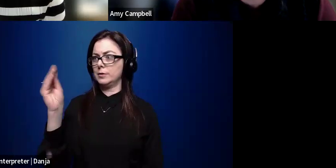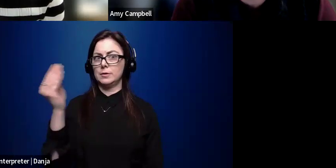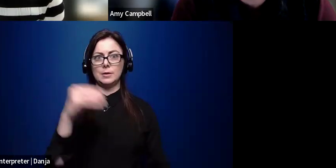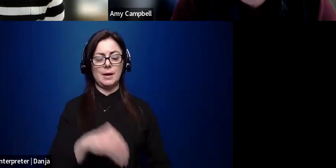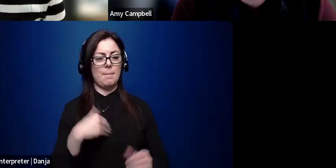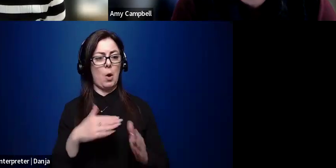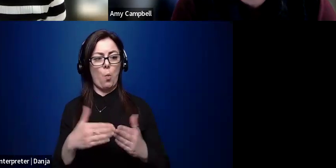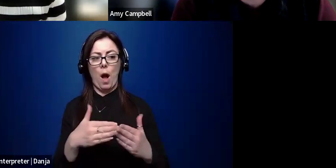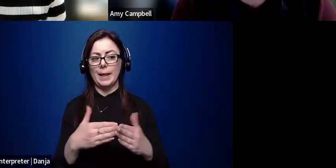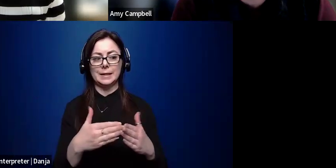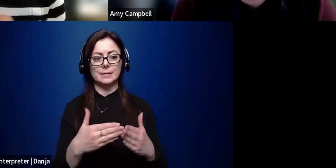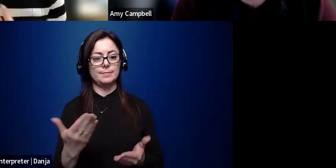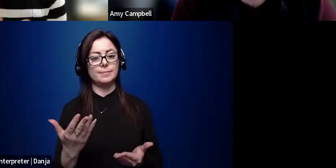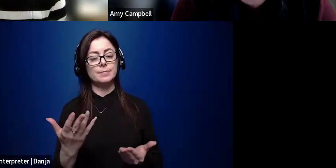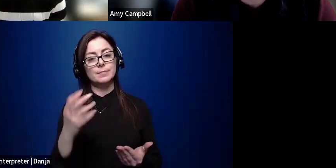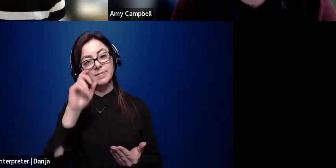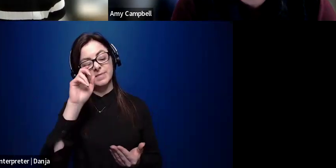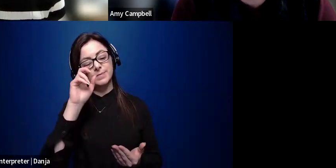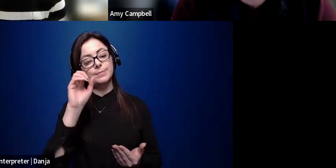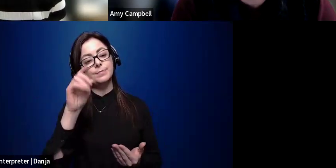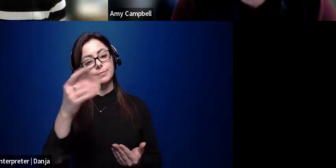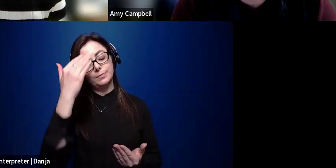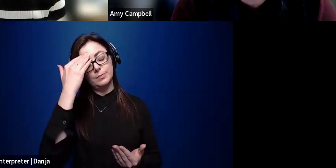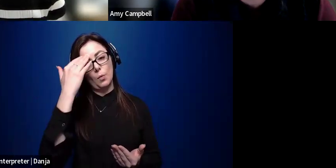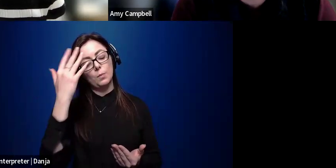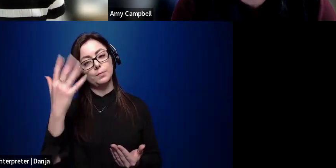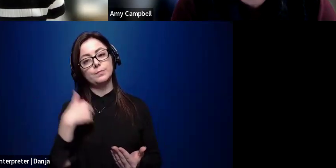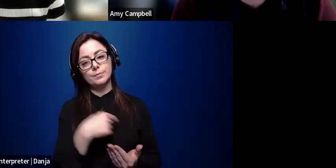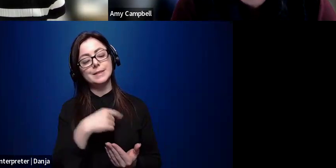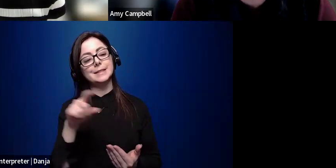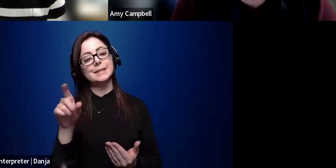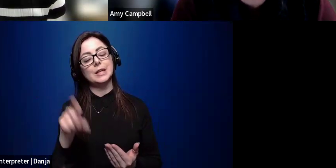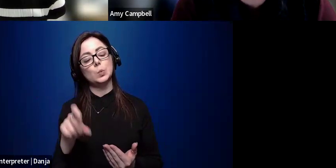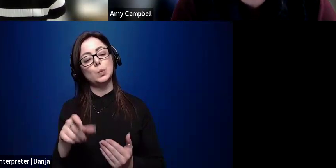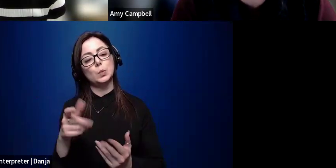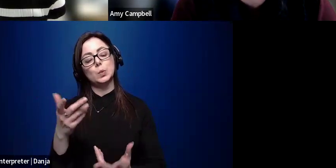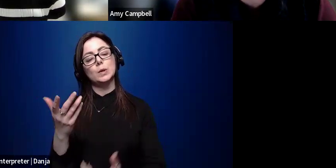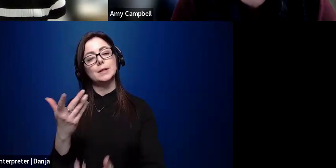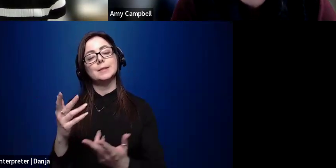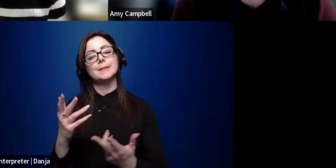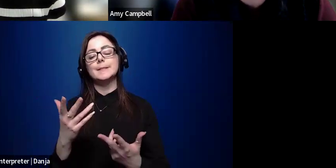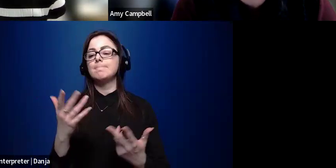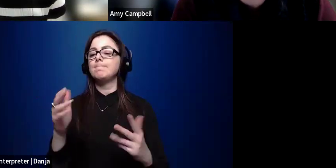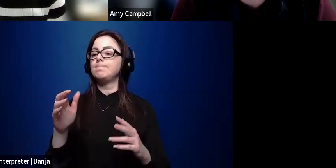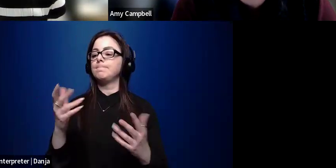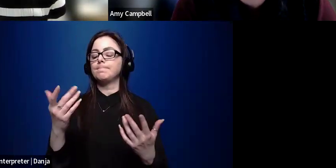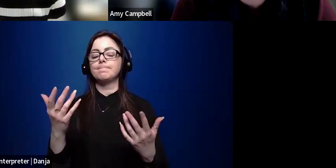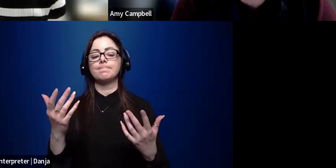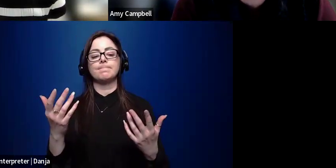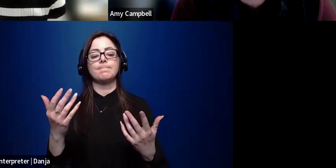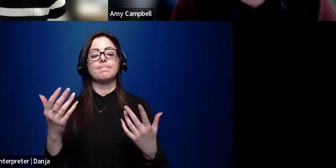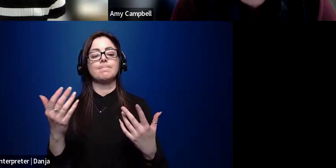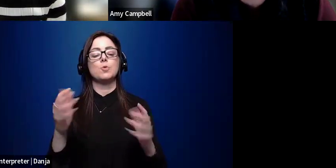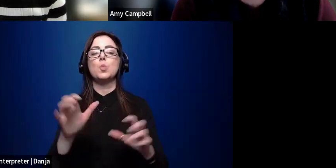wallet? And so, we need to, do a little bit better job maybe about